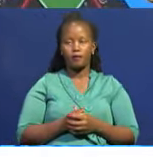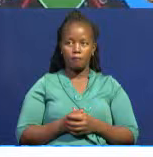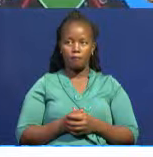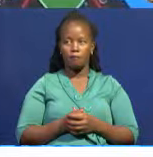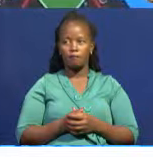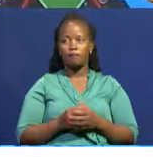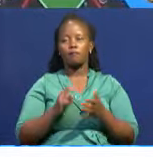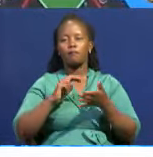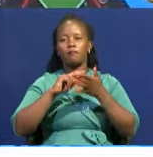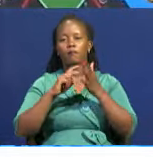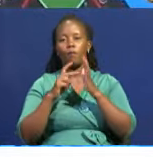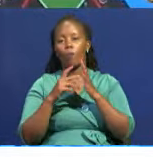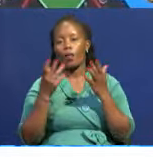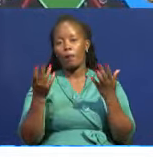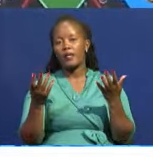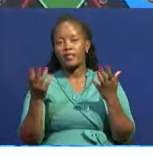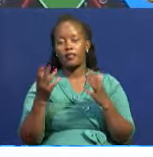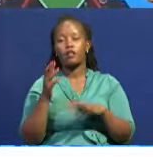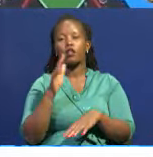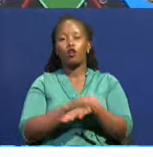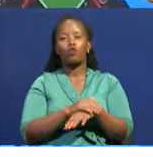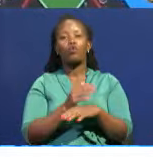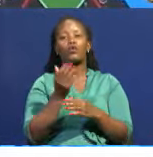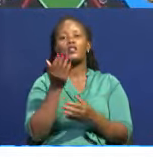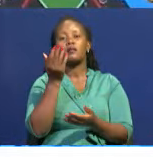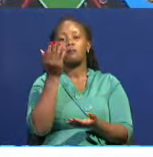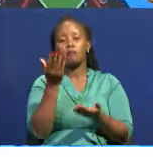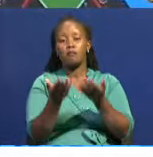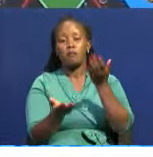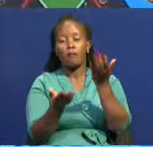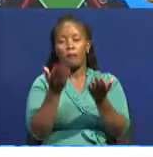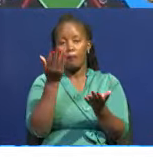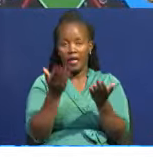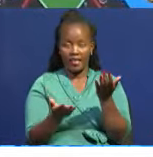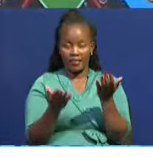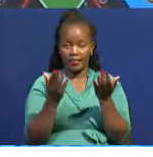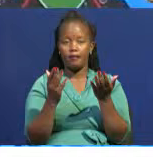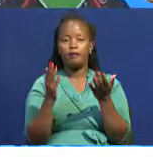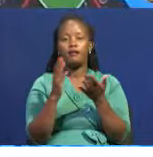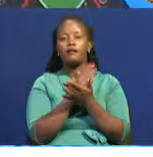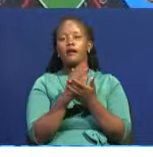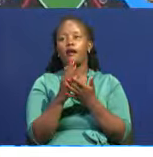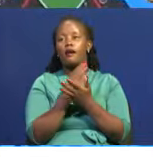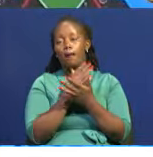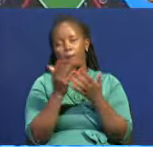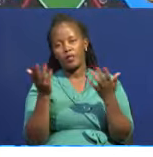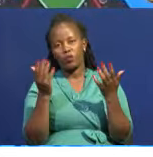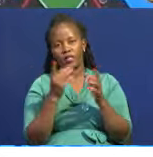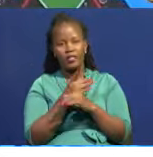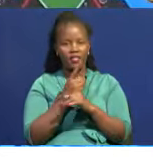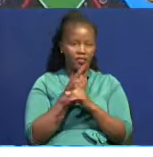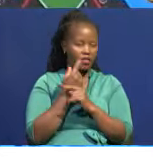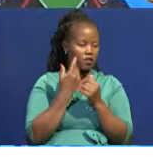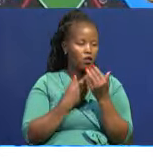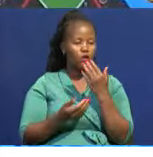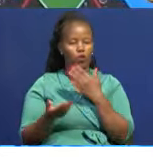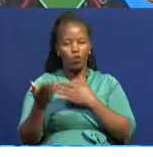So a good balance again between those kind of conversations and what we are